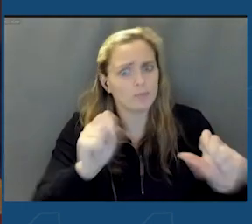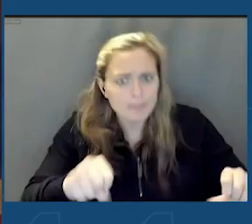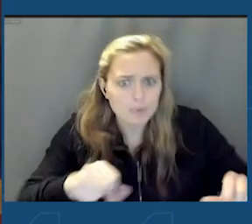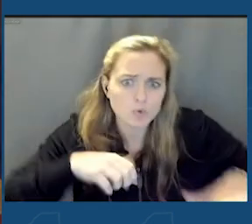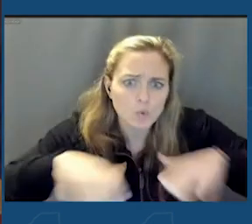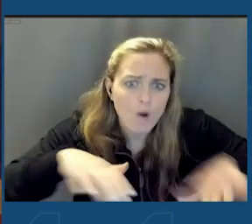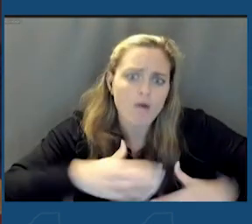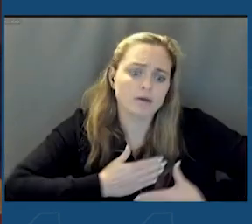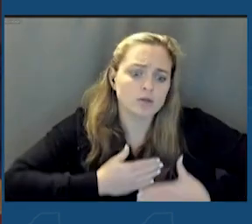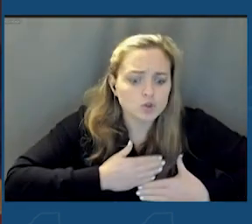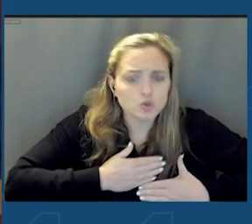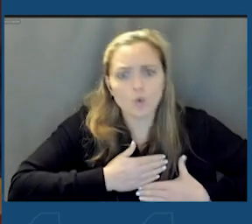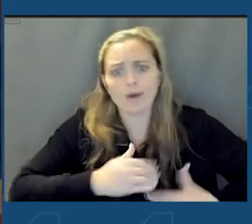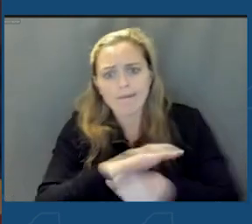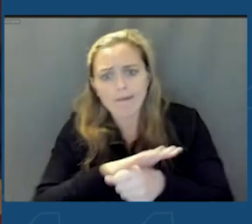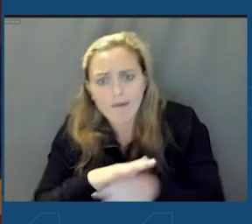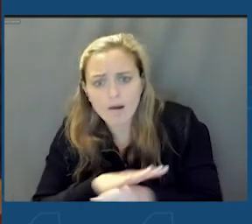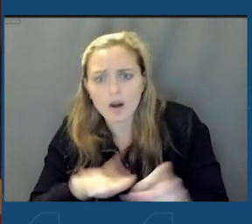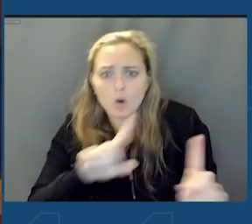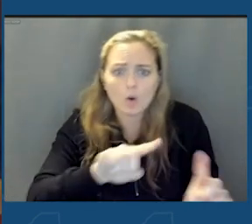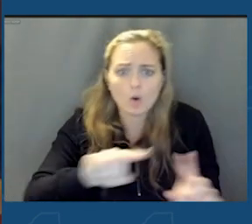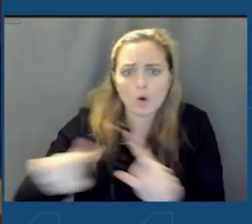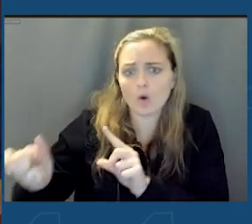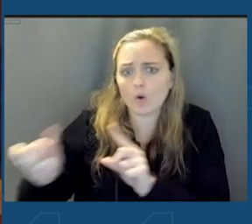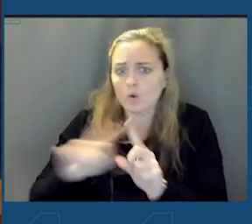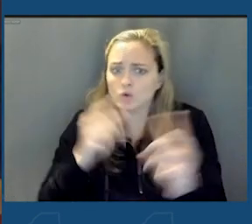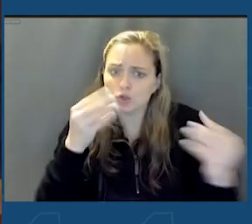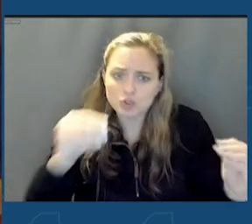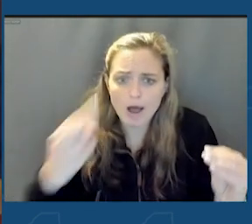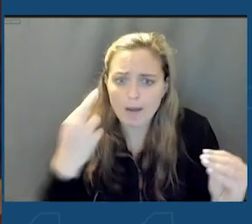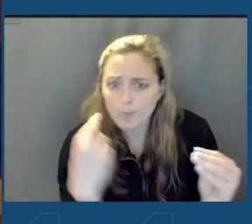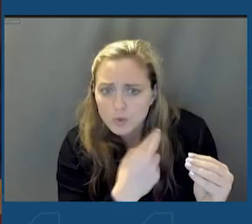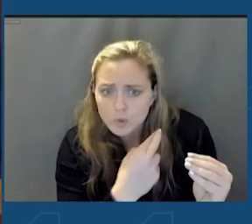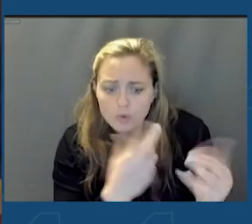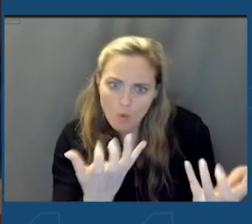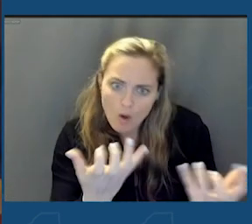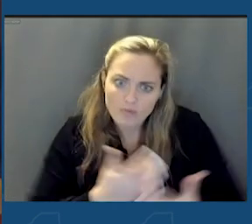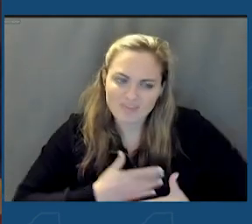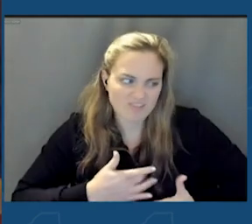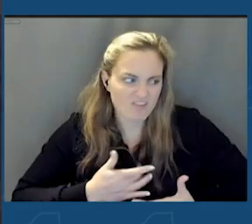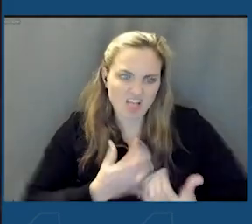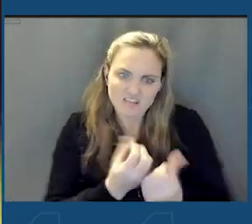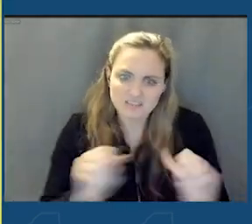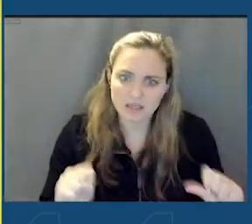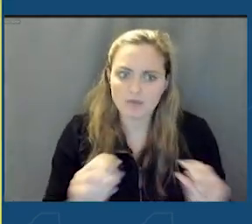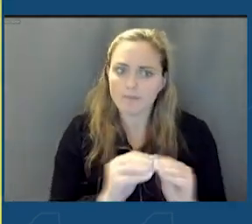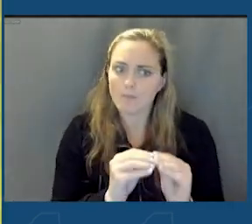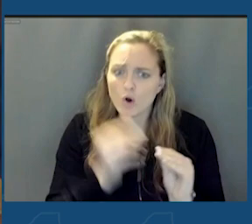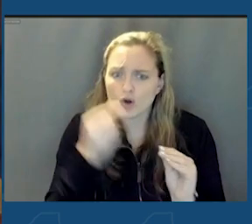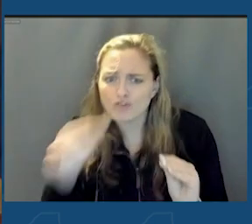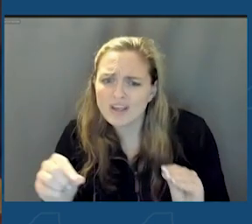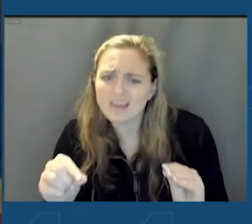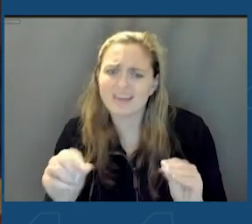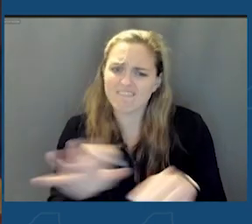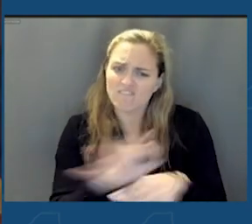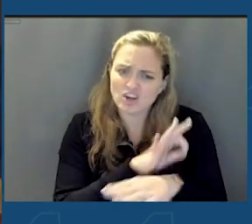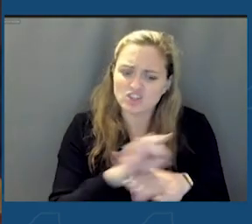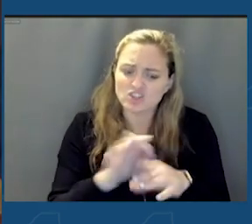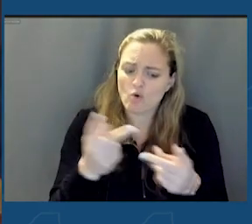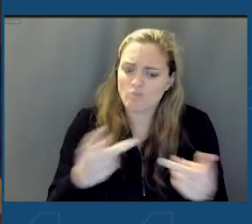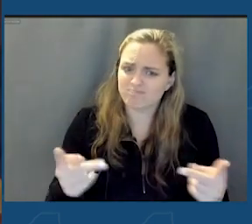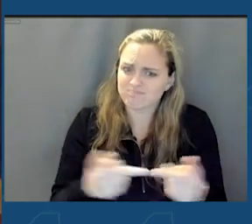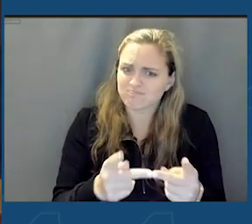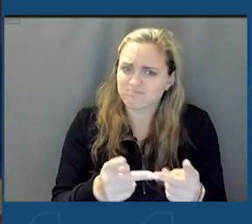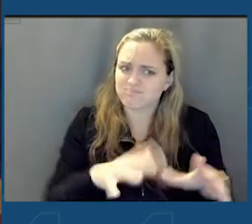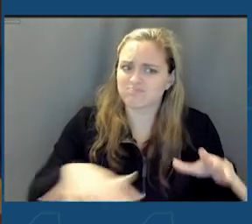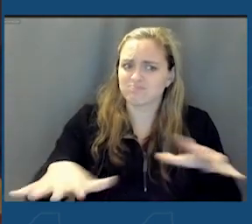the barrio and go to all the bodegas and restaurants. We need more green and functional public spaces for our kids to